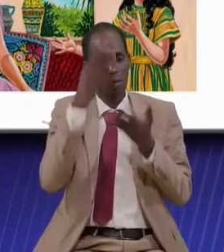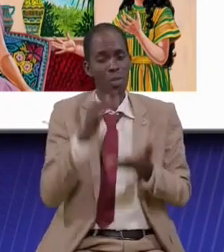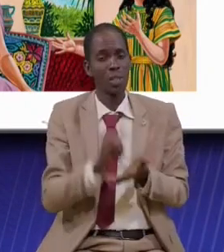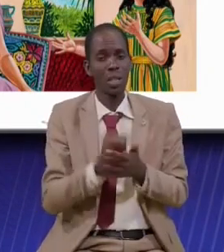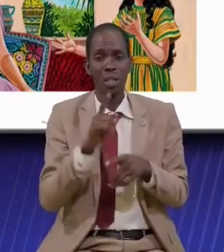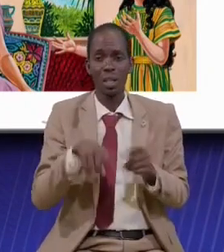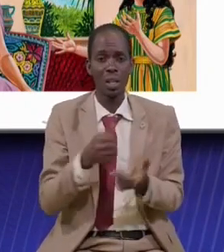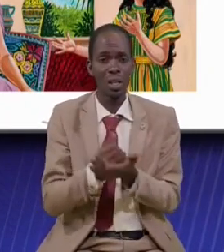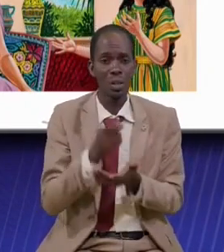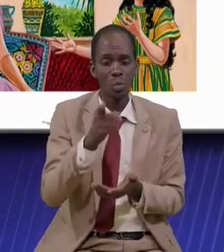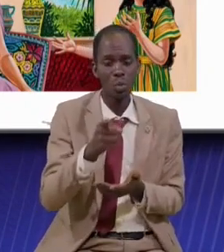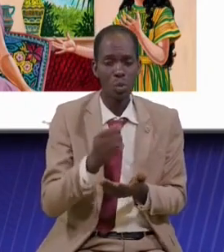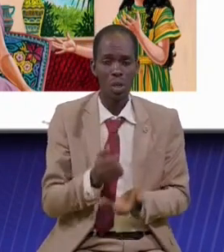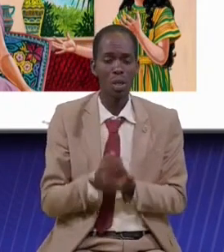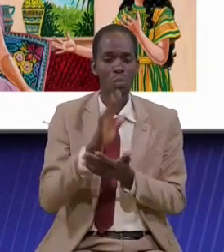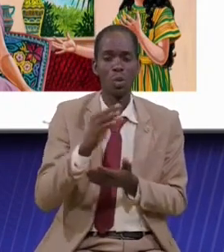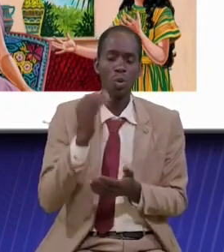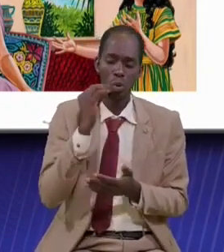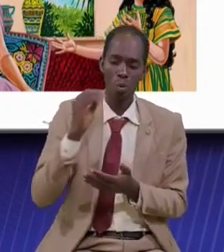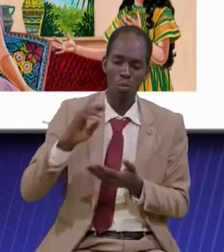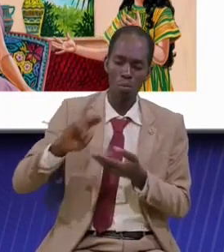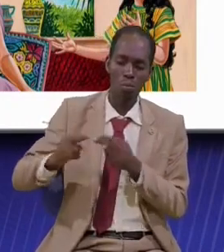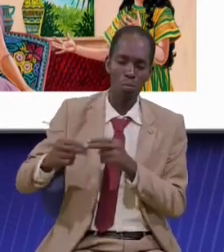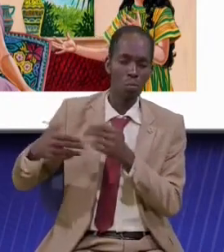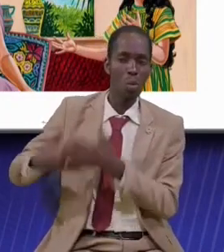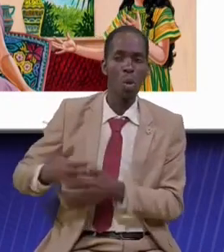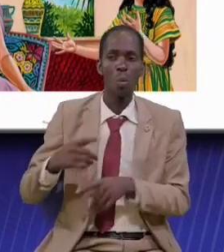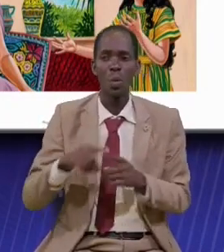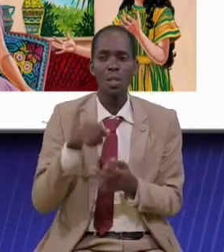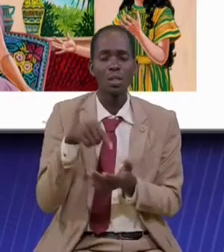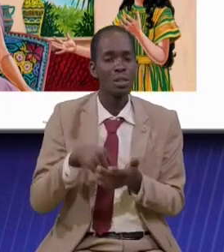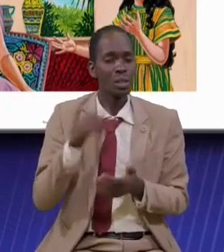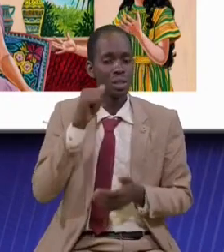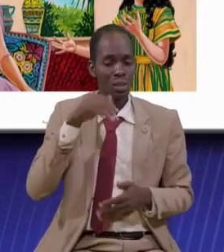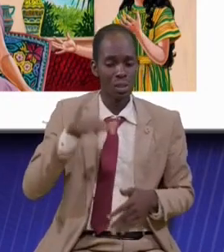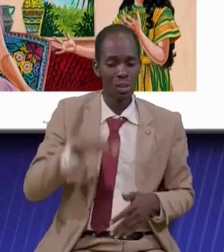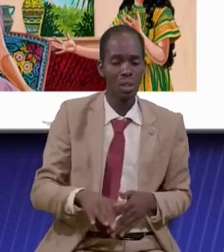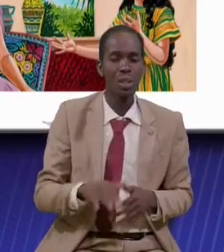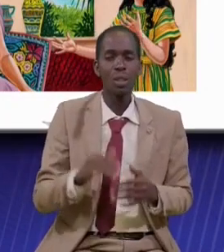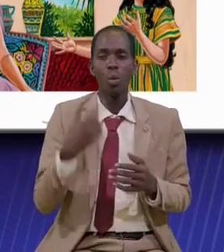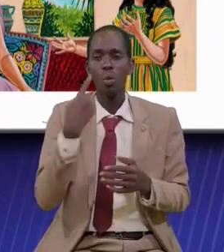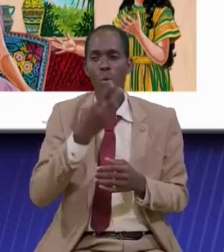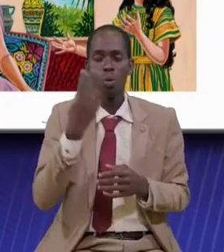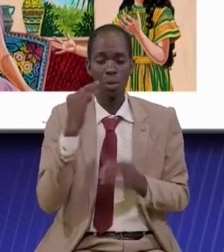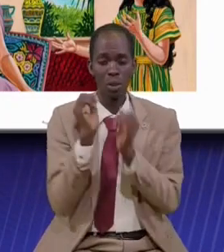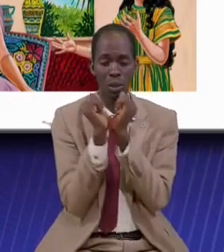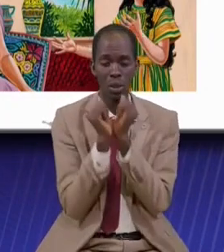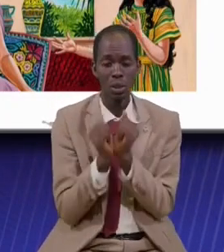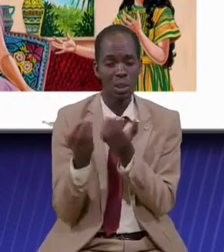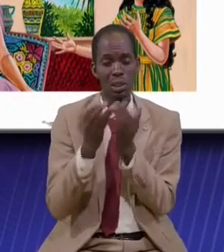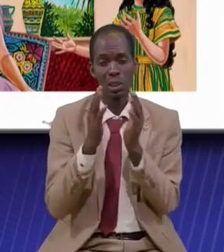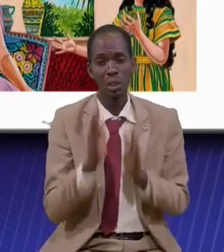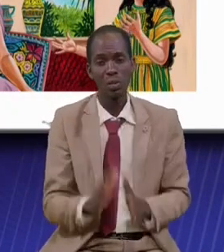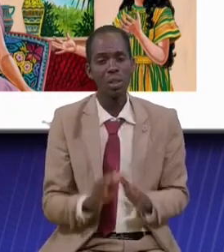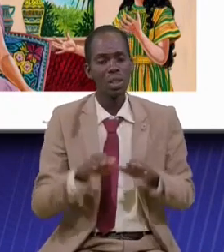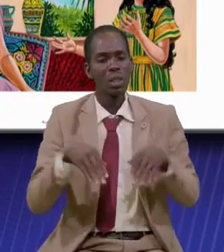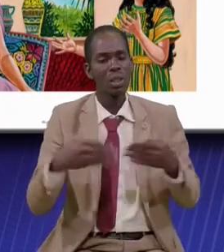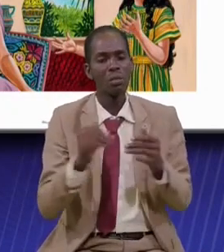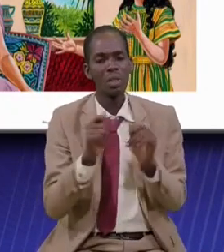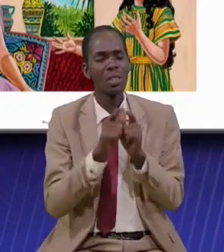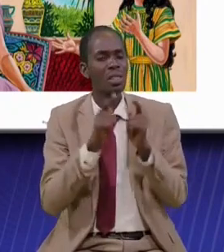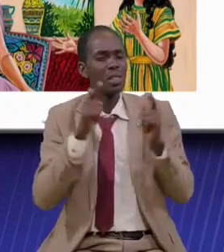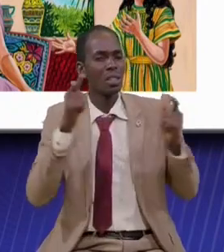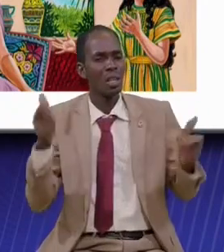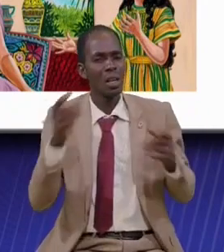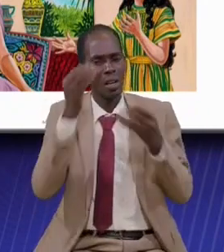your generation. But this little girl who was a captive, she shared one powerful information that changed the